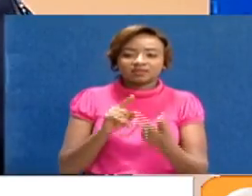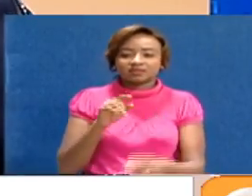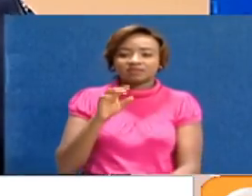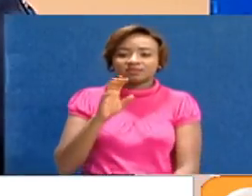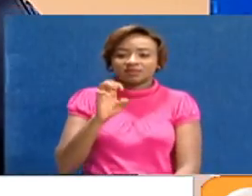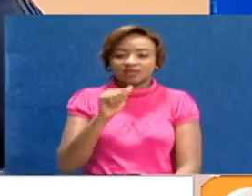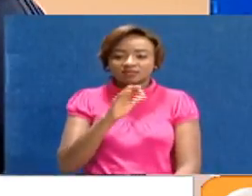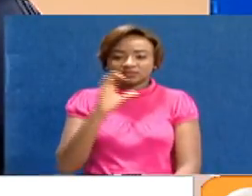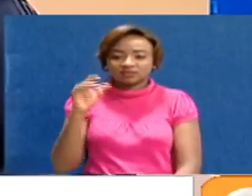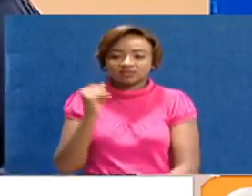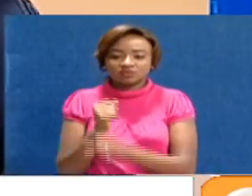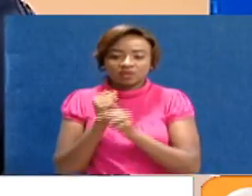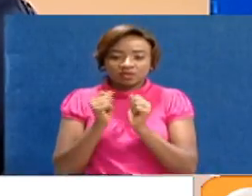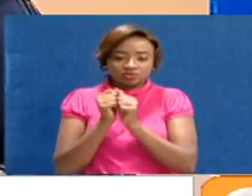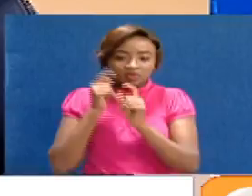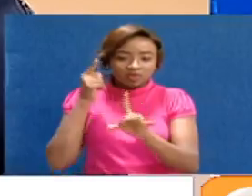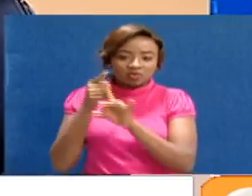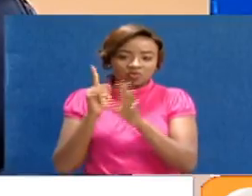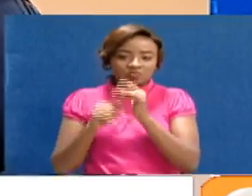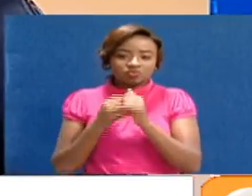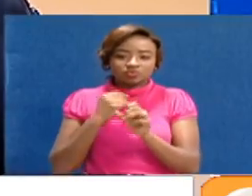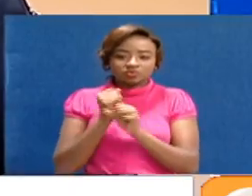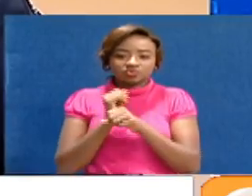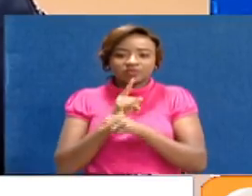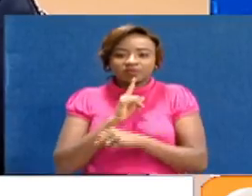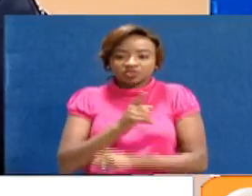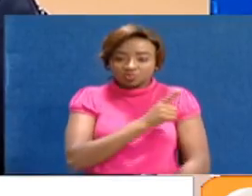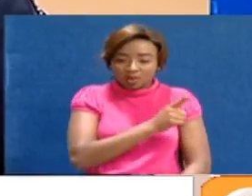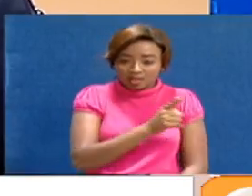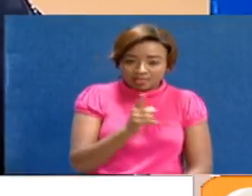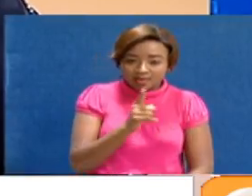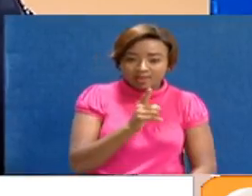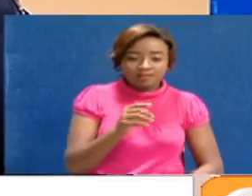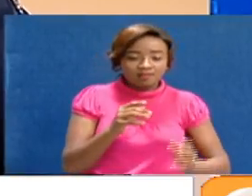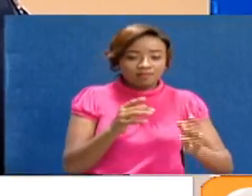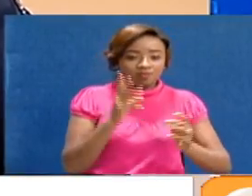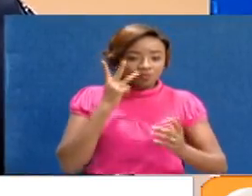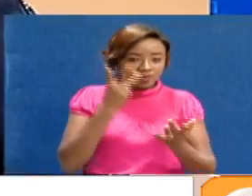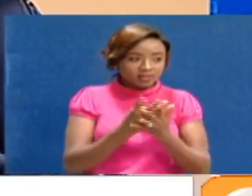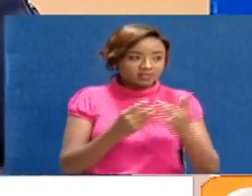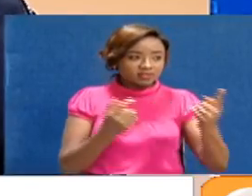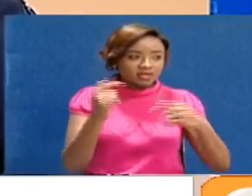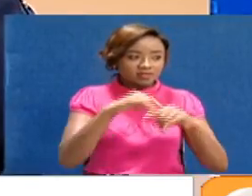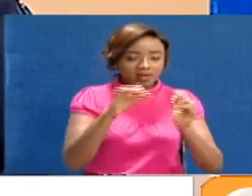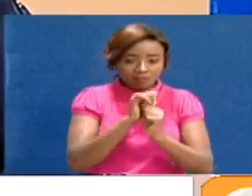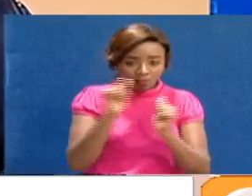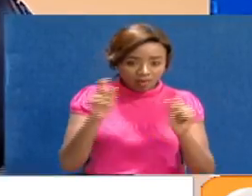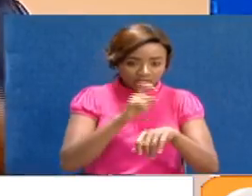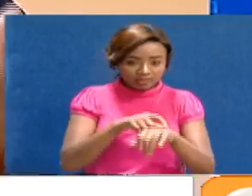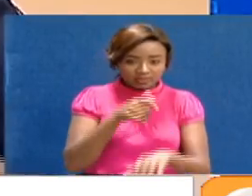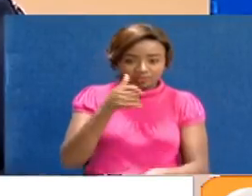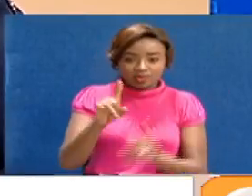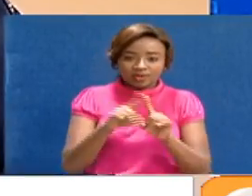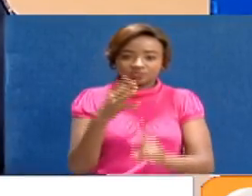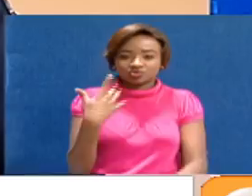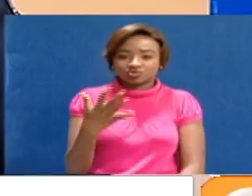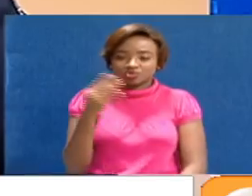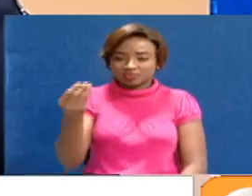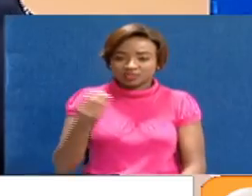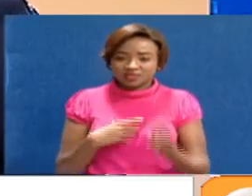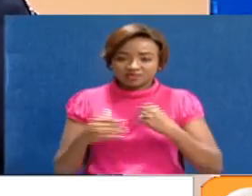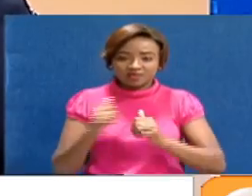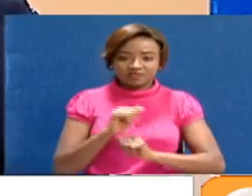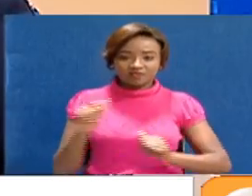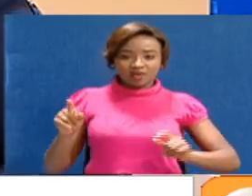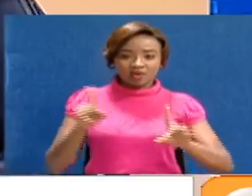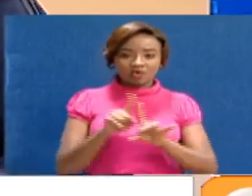investigative agencies, to ensure that they also avail these witnesses in time and avail the document. Shira talked about